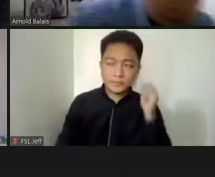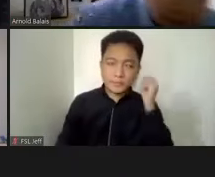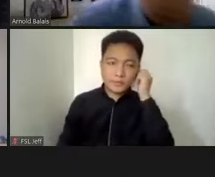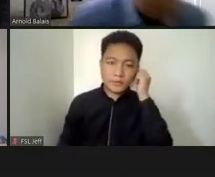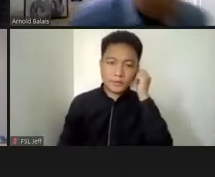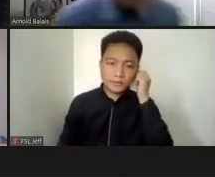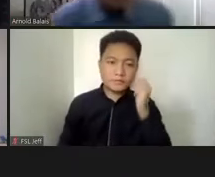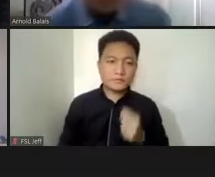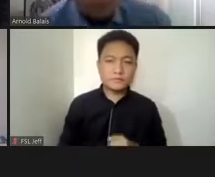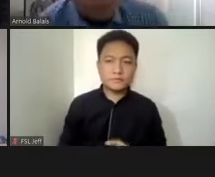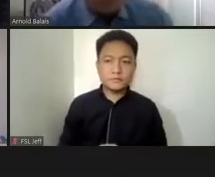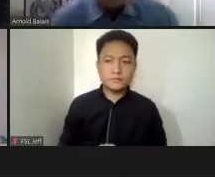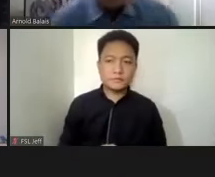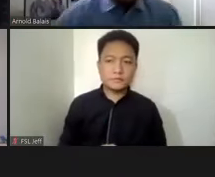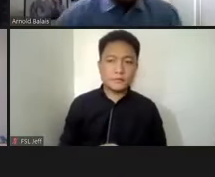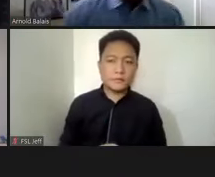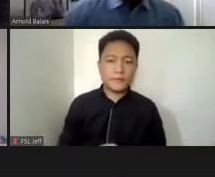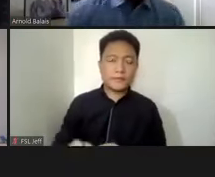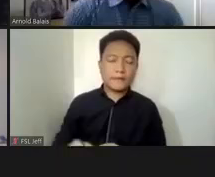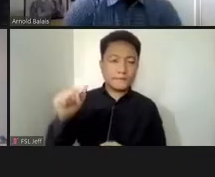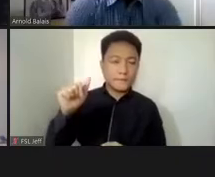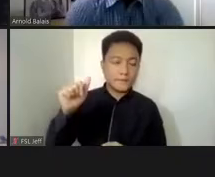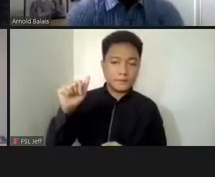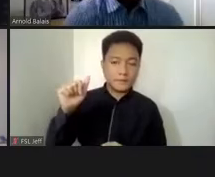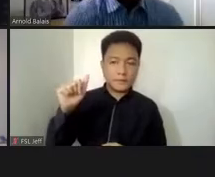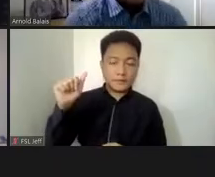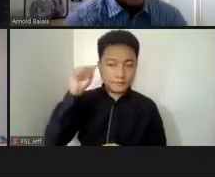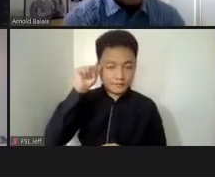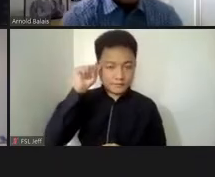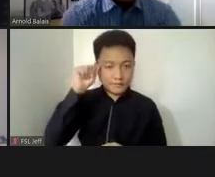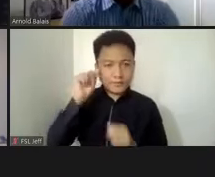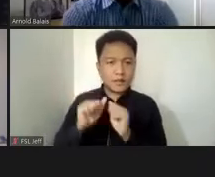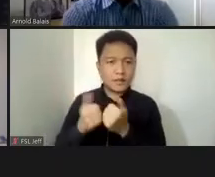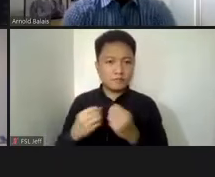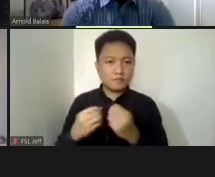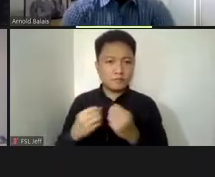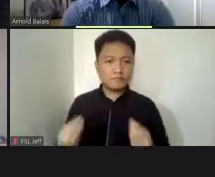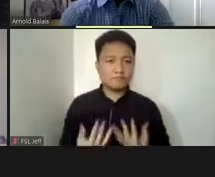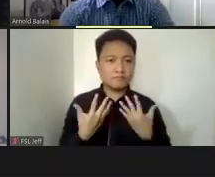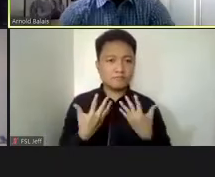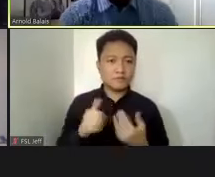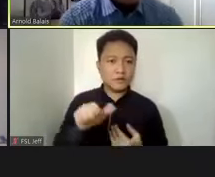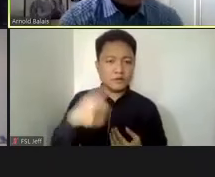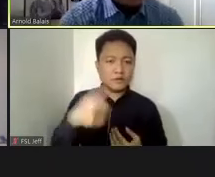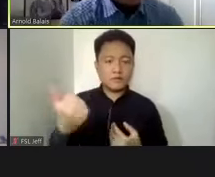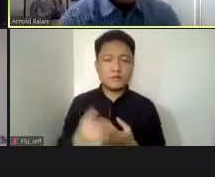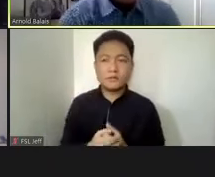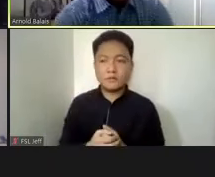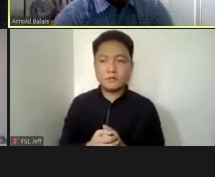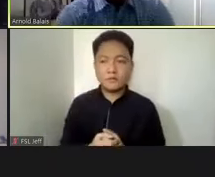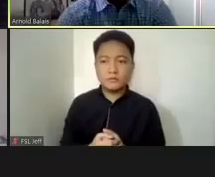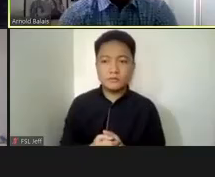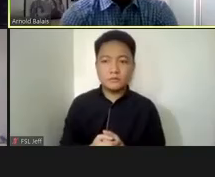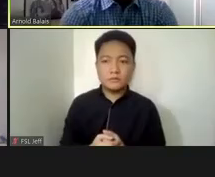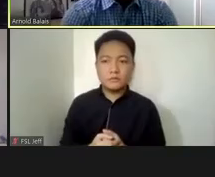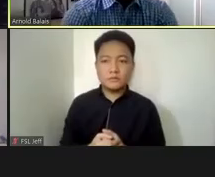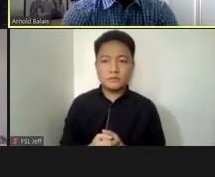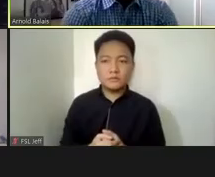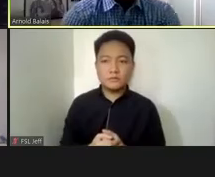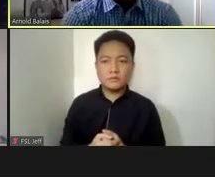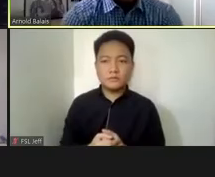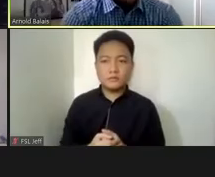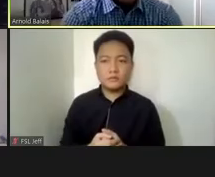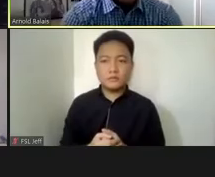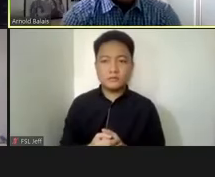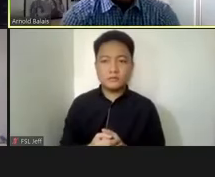Yes, ma'am. I always believe na things happen for a reason. Bakit kami lahat nandito? I think may iba-iba kami